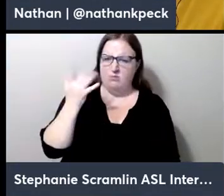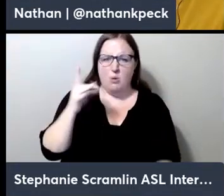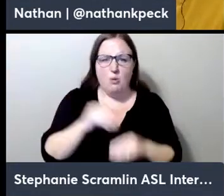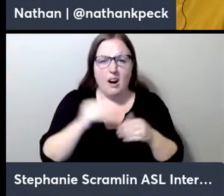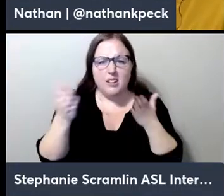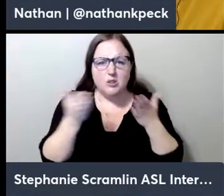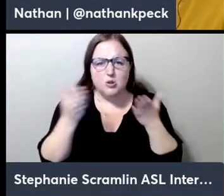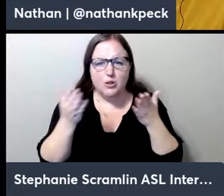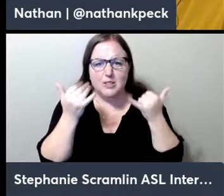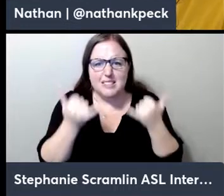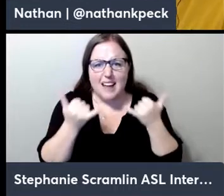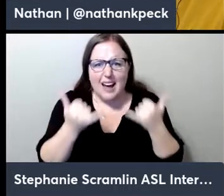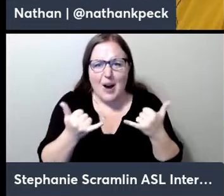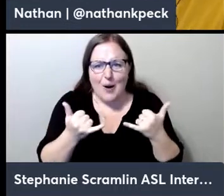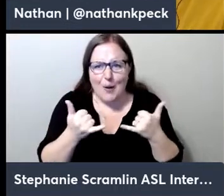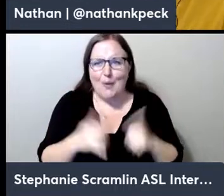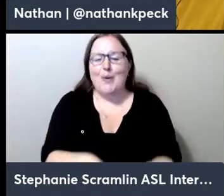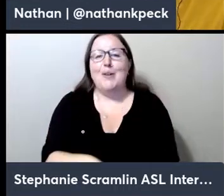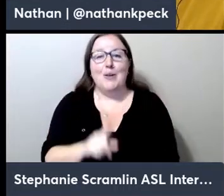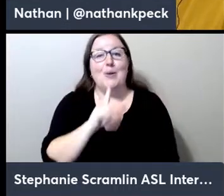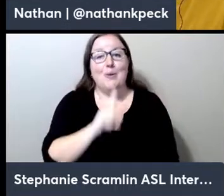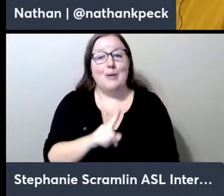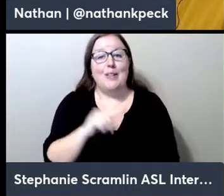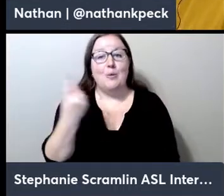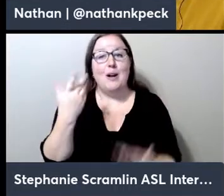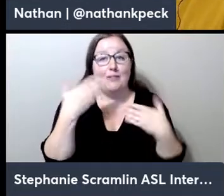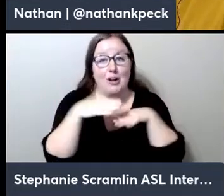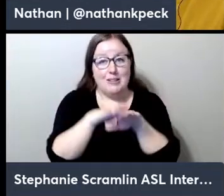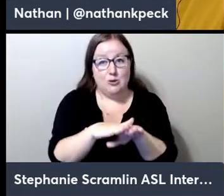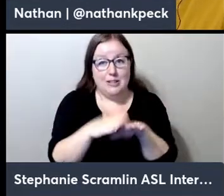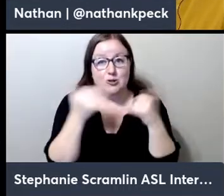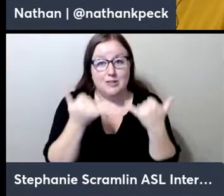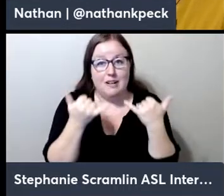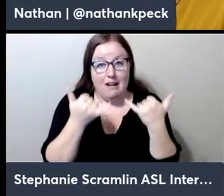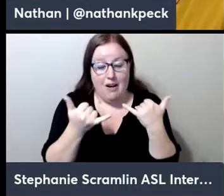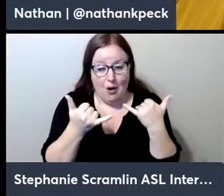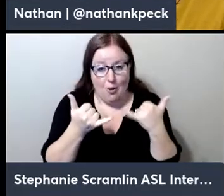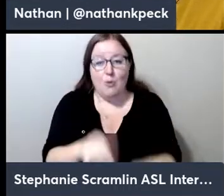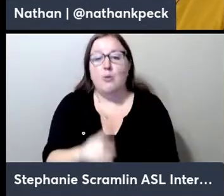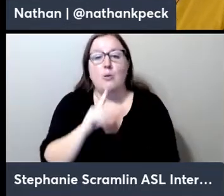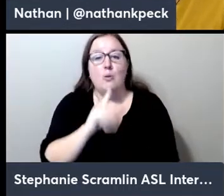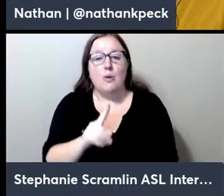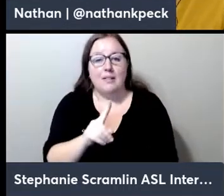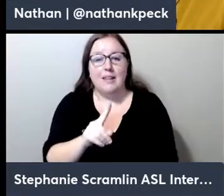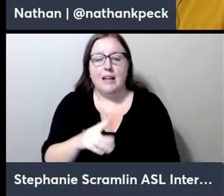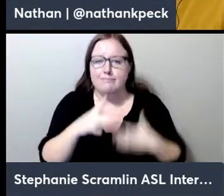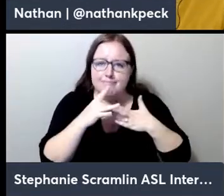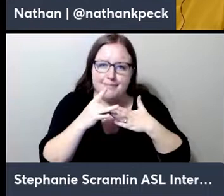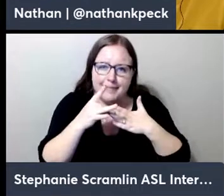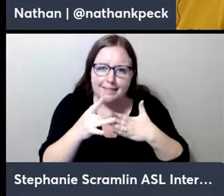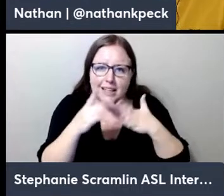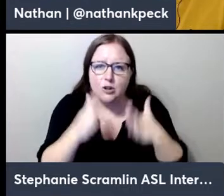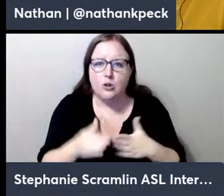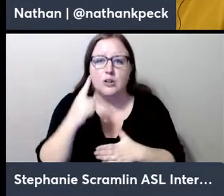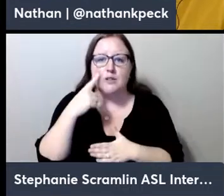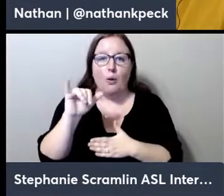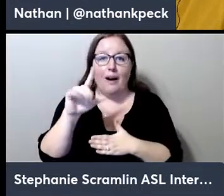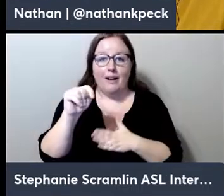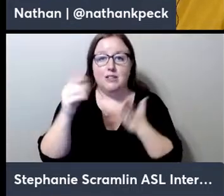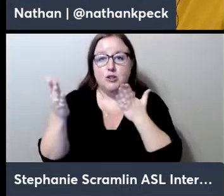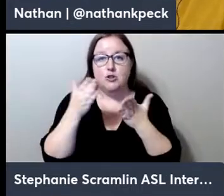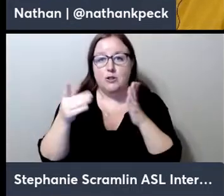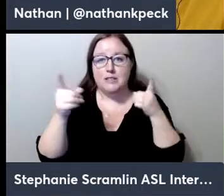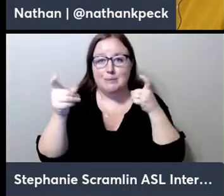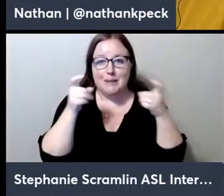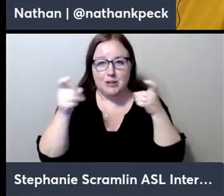ServiceNow? It's one of our integrations, right? They're one of the industry leaders in IT service management.